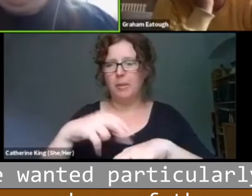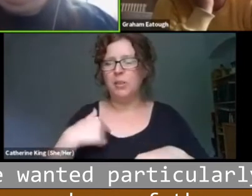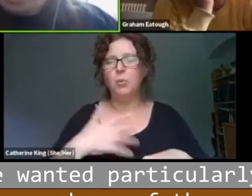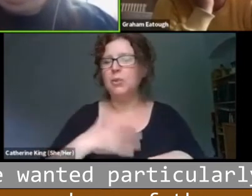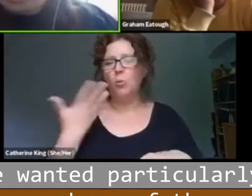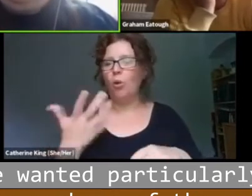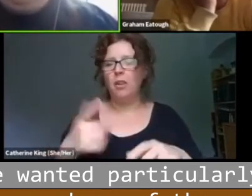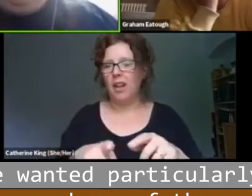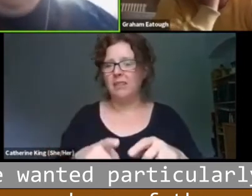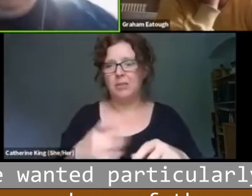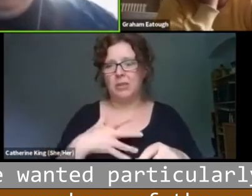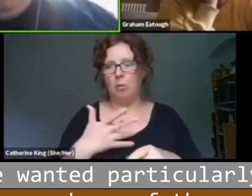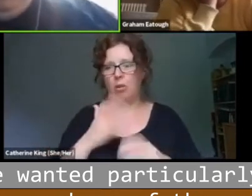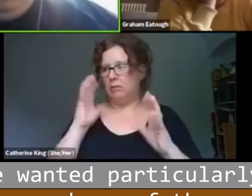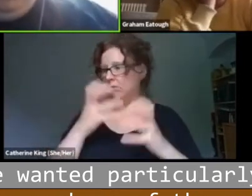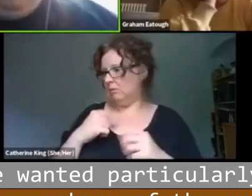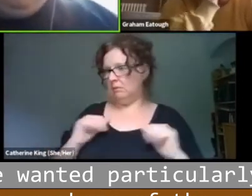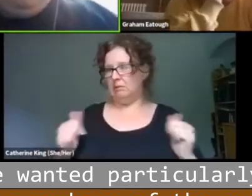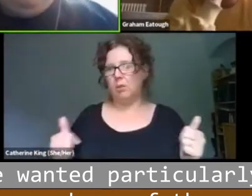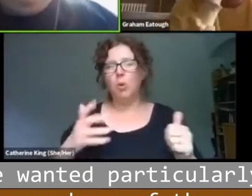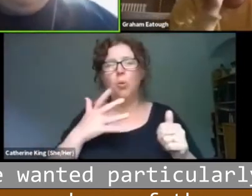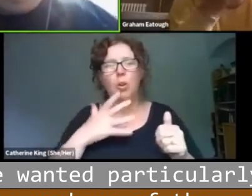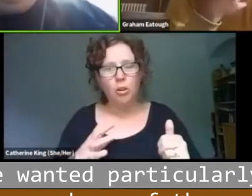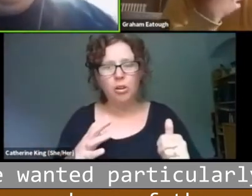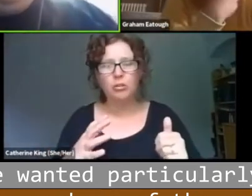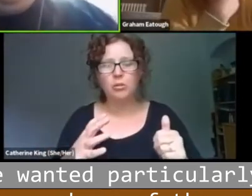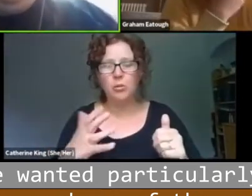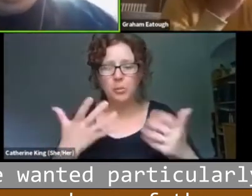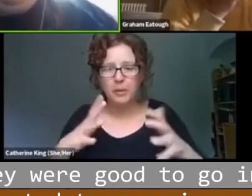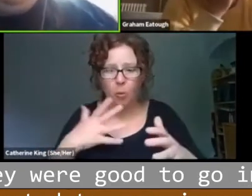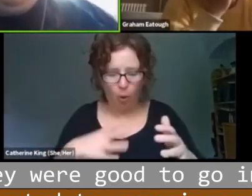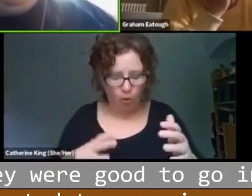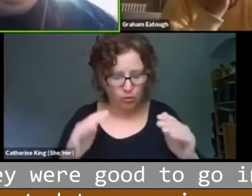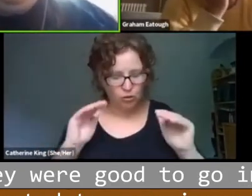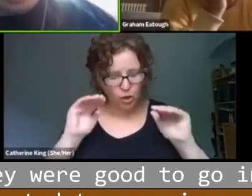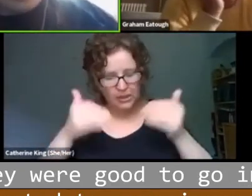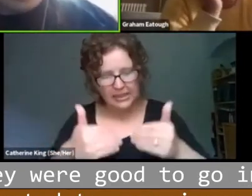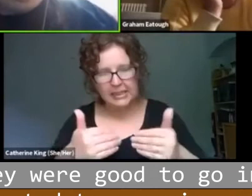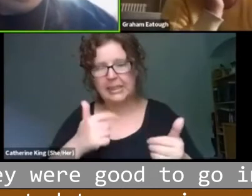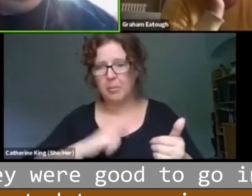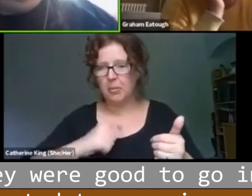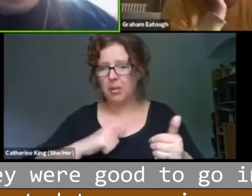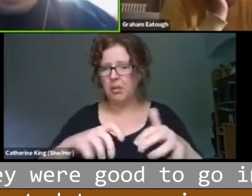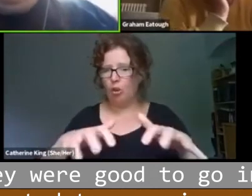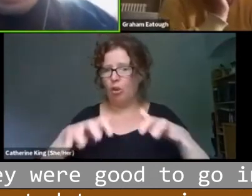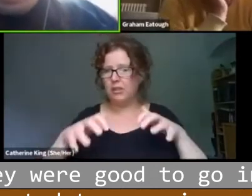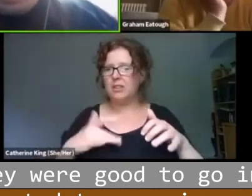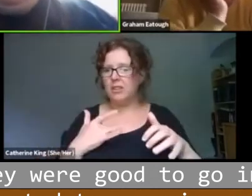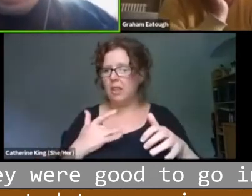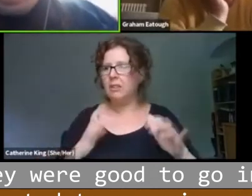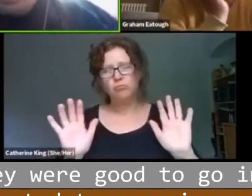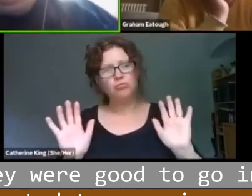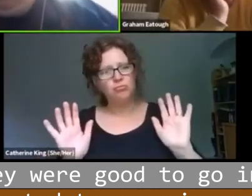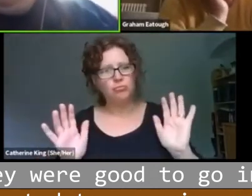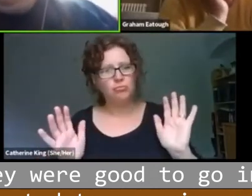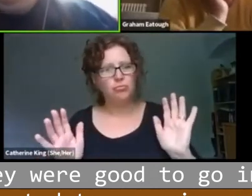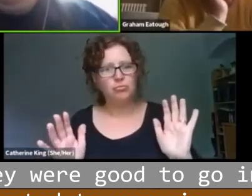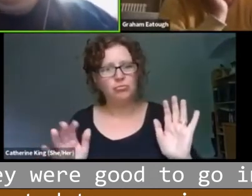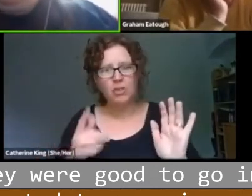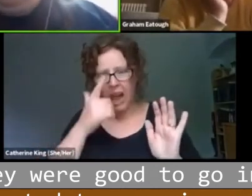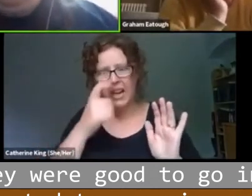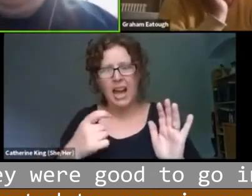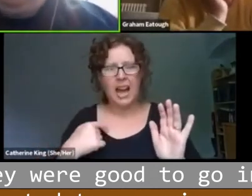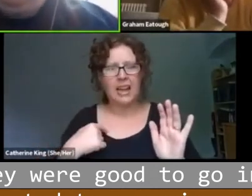wanted particularly autistic members of the audience to feel they were good to go in terms of how they wanted